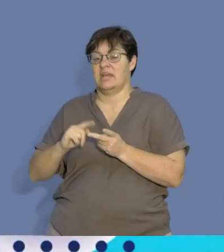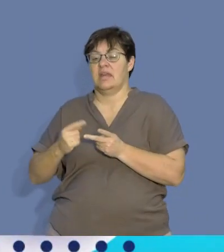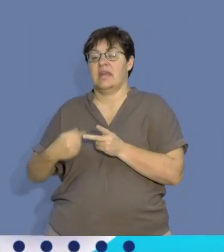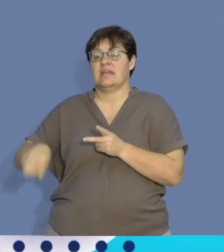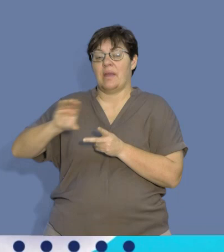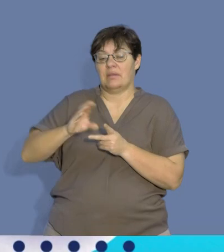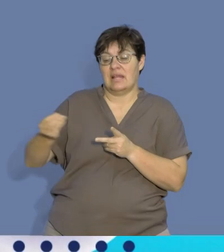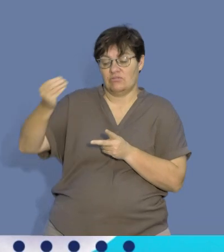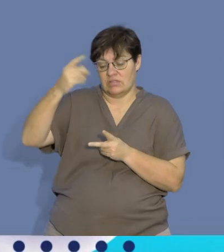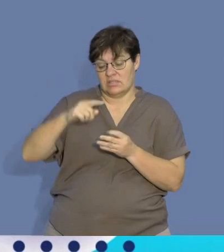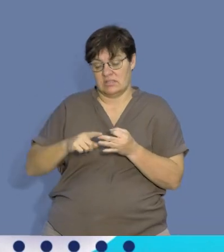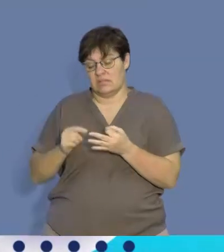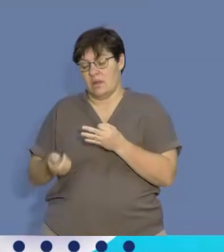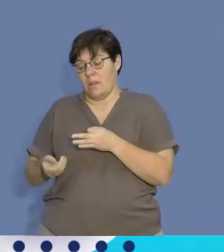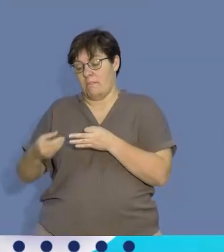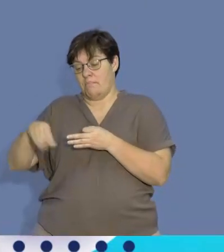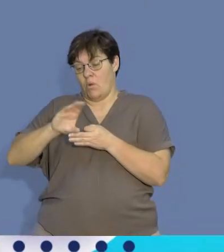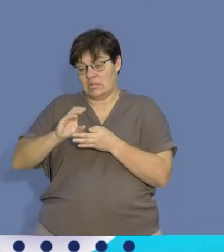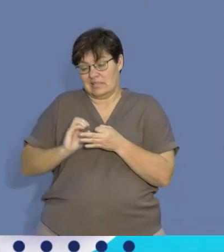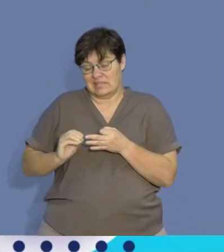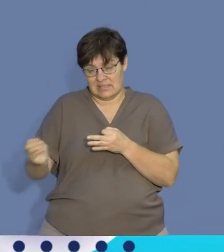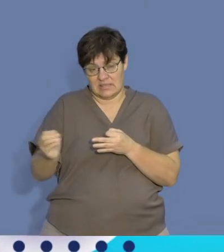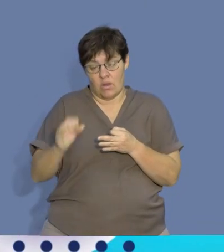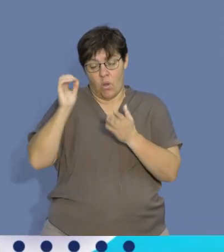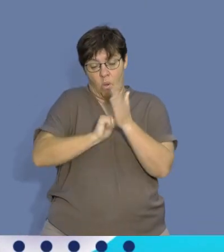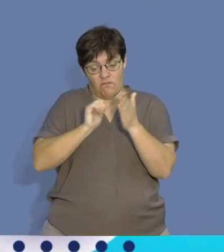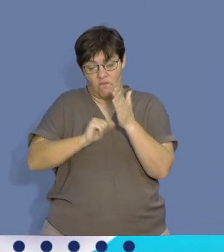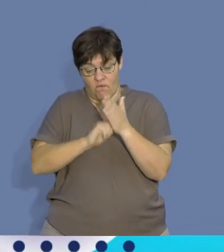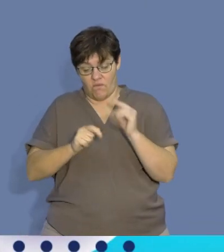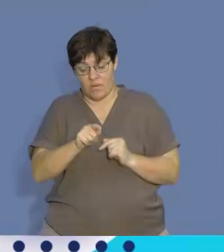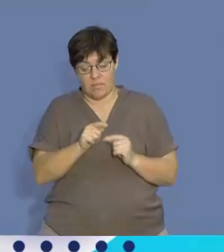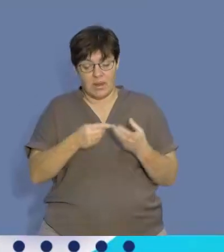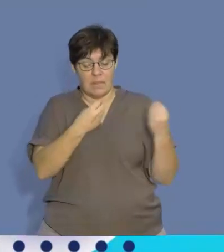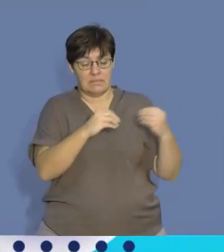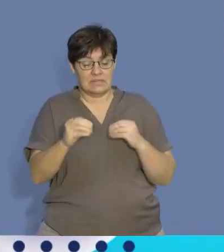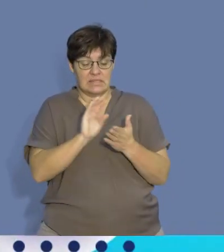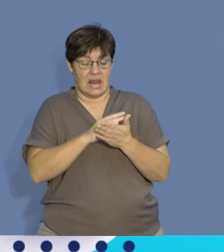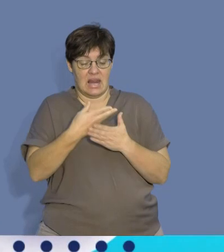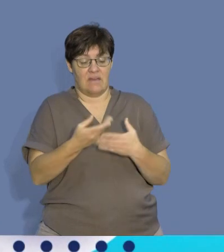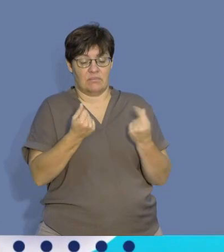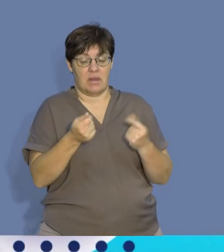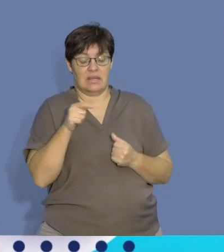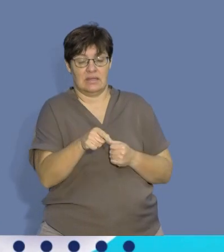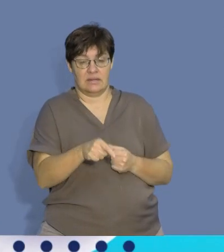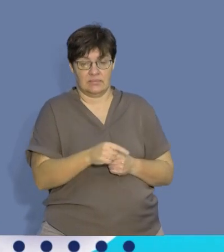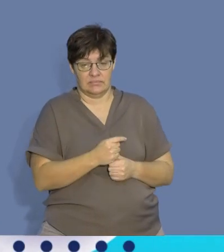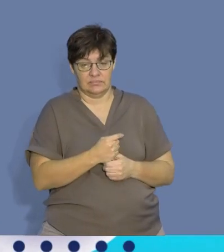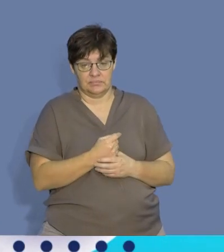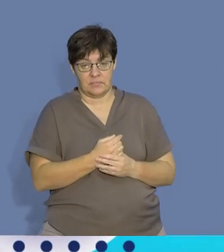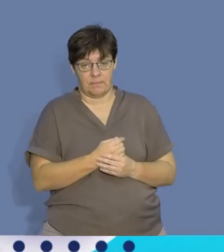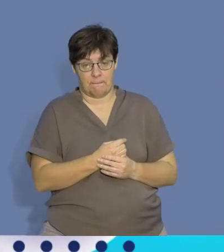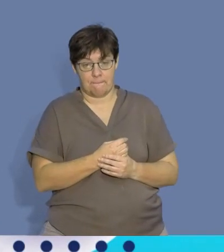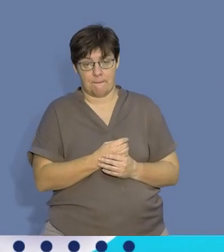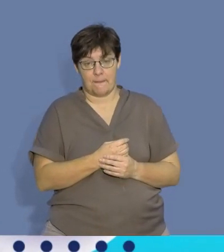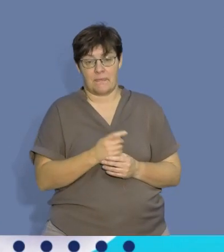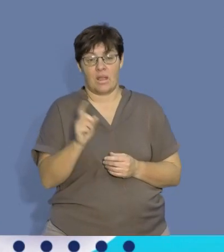salary, interest on capital, bonus, after subtracting these amounts from net profit, what is